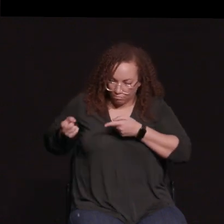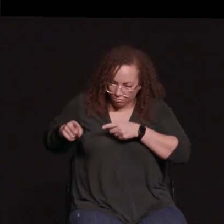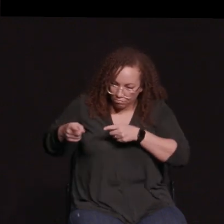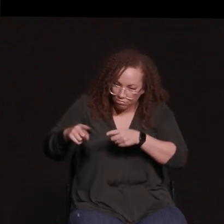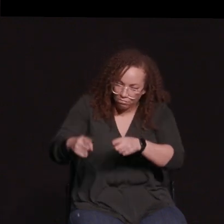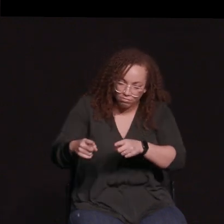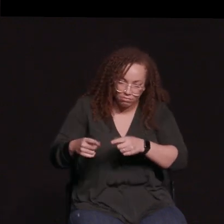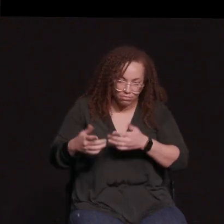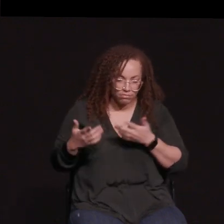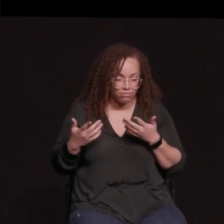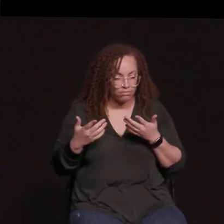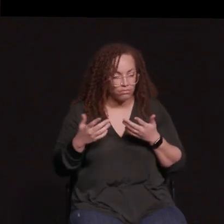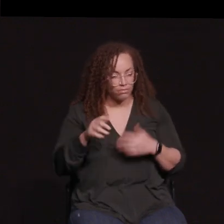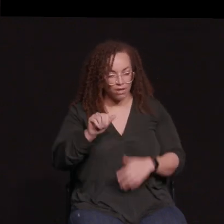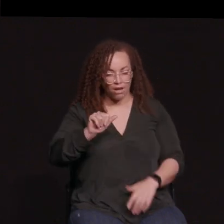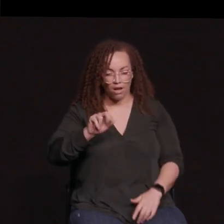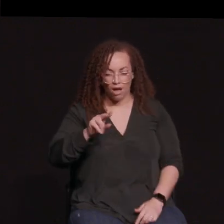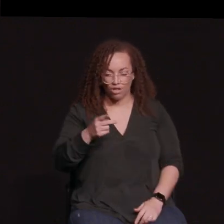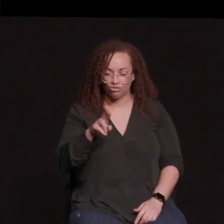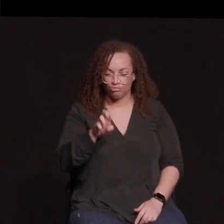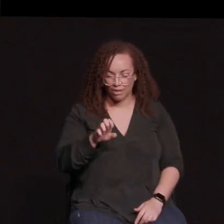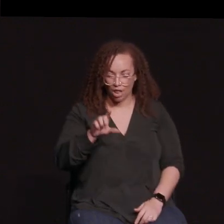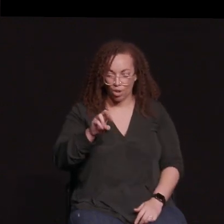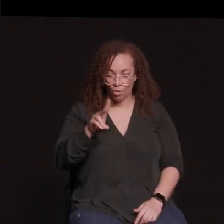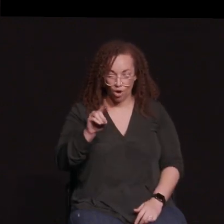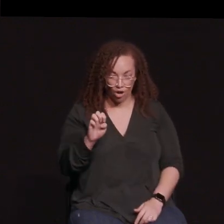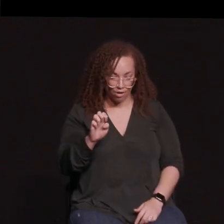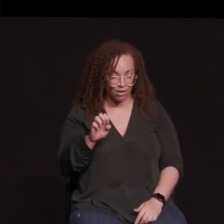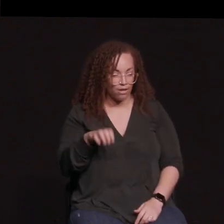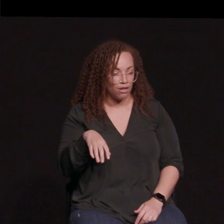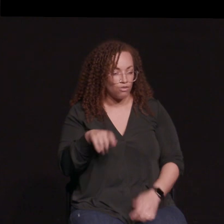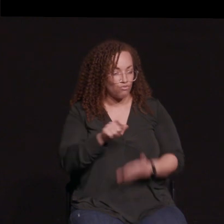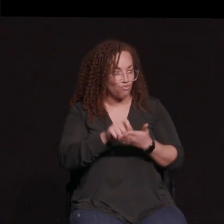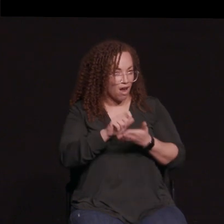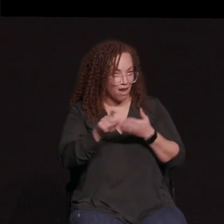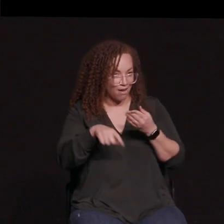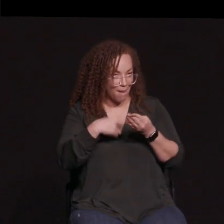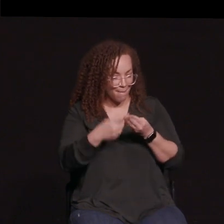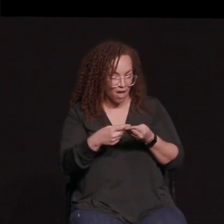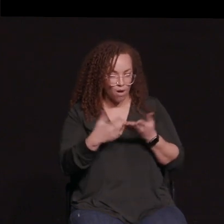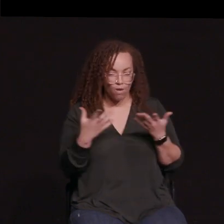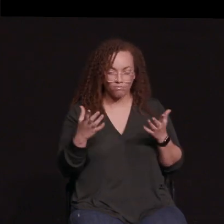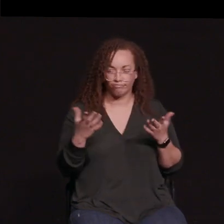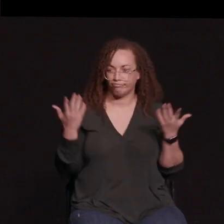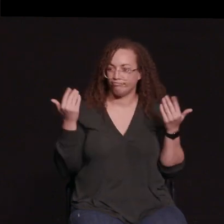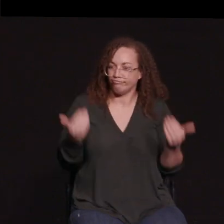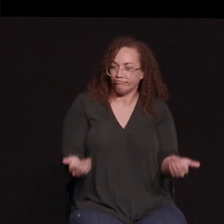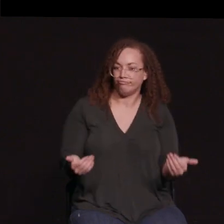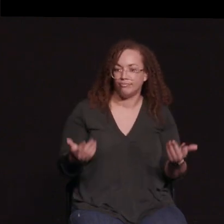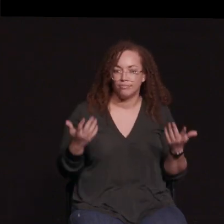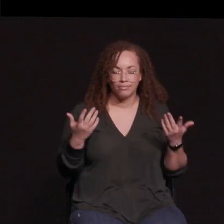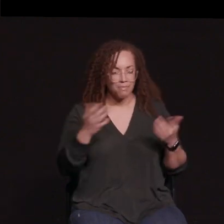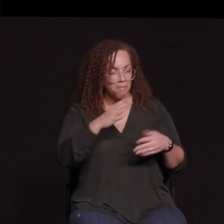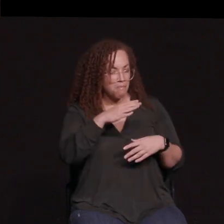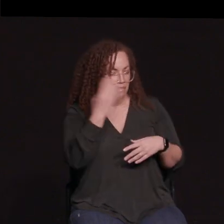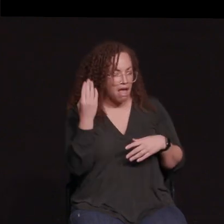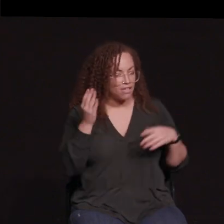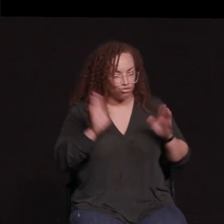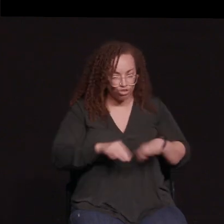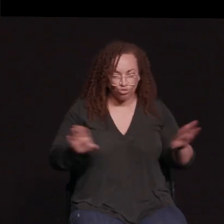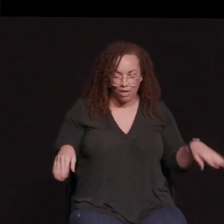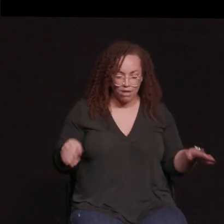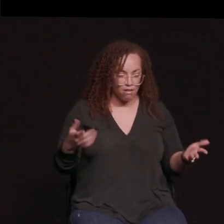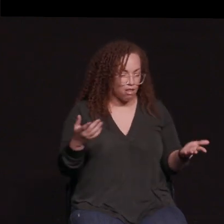that Audre Lorde writes, where it's open season on Black children, and our worst lullaby goes